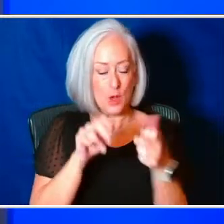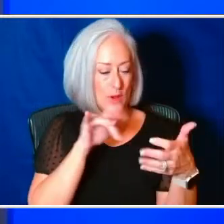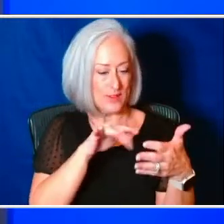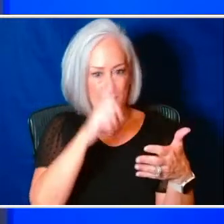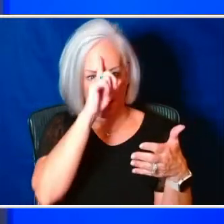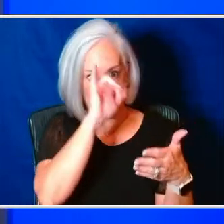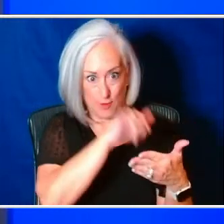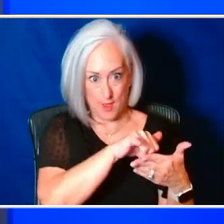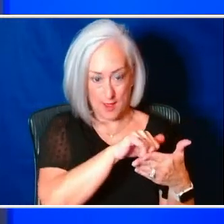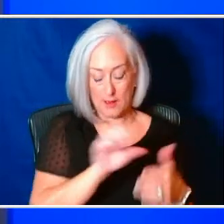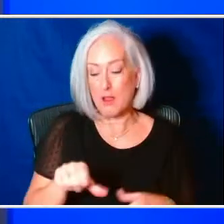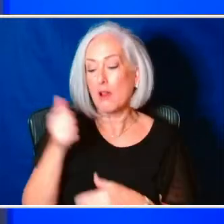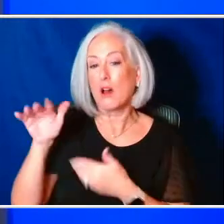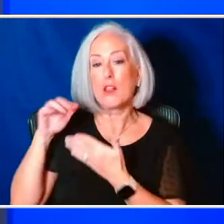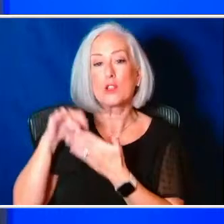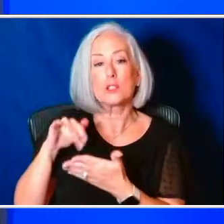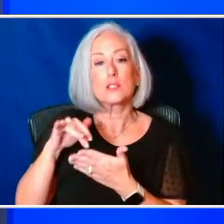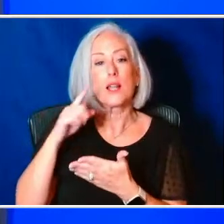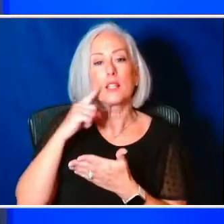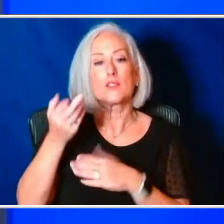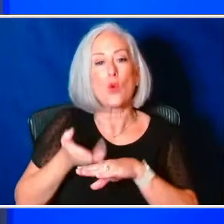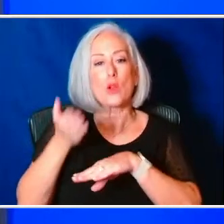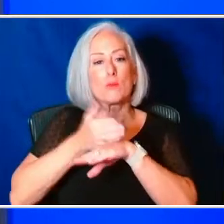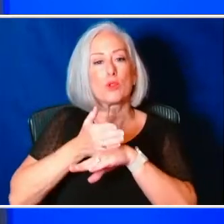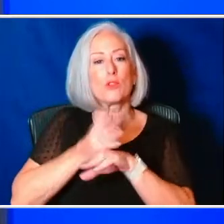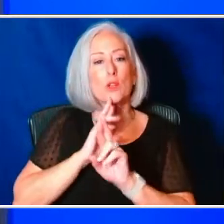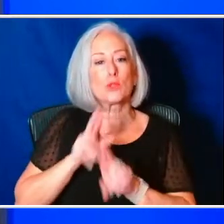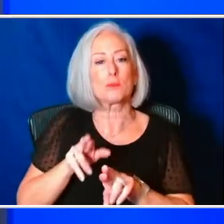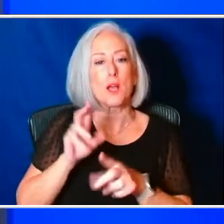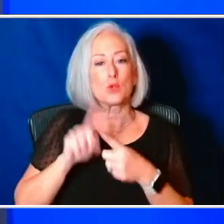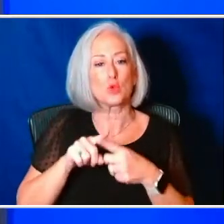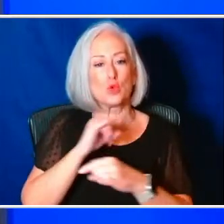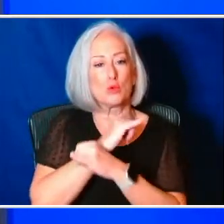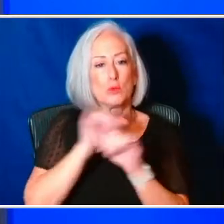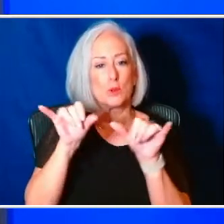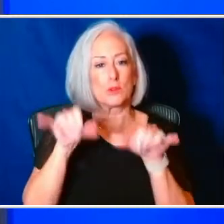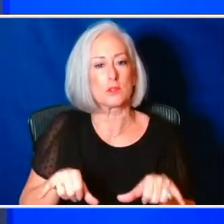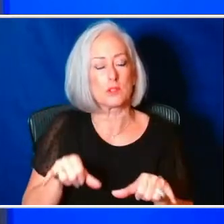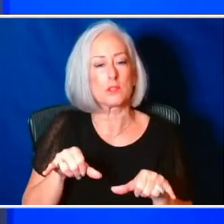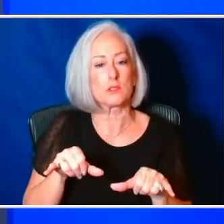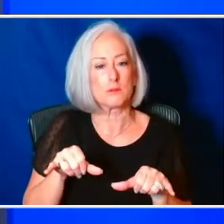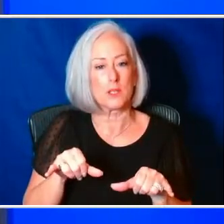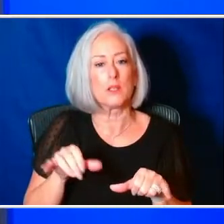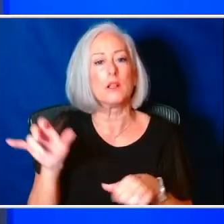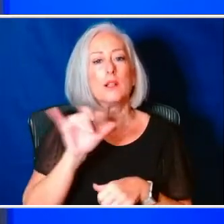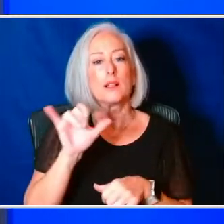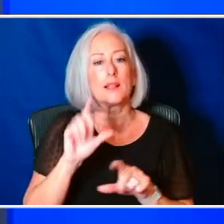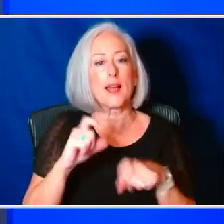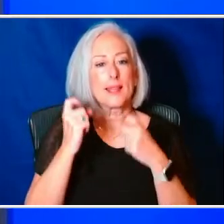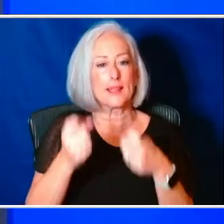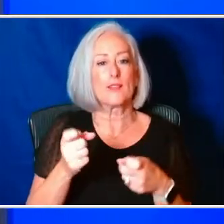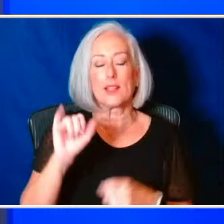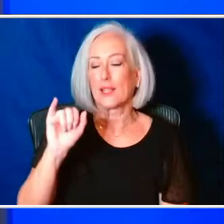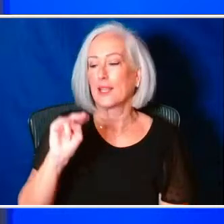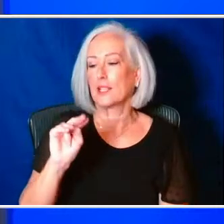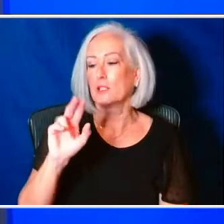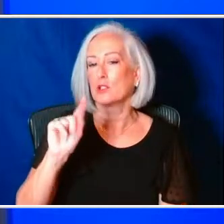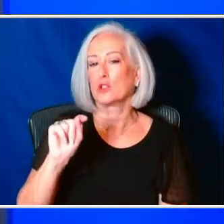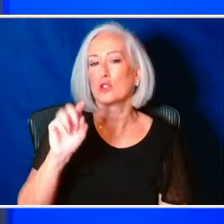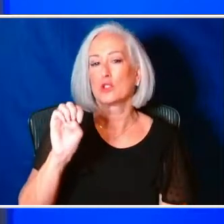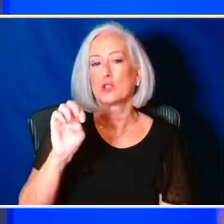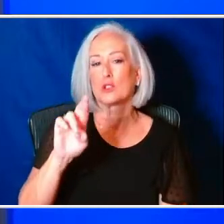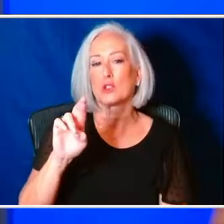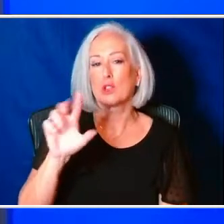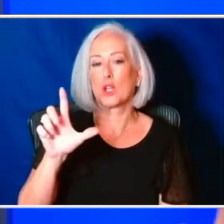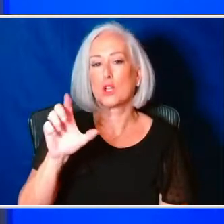studies to increase the response to the immune system, like giving interleukins and other chemicals that sort